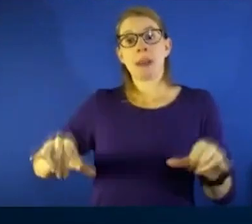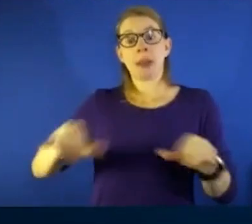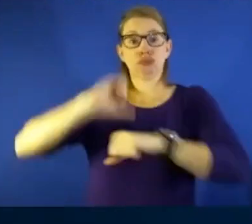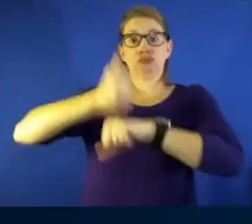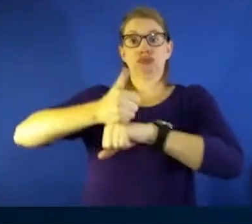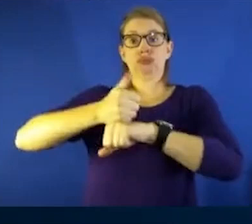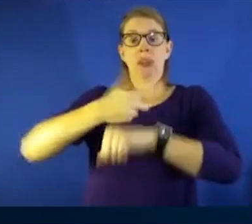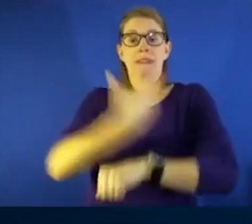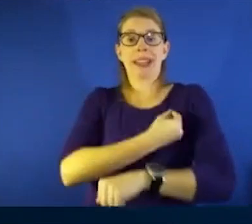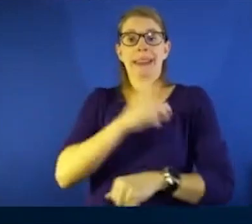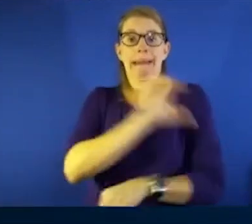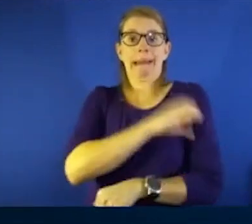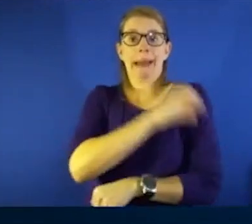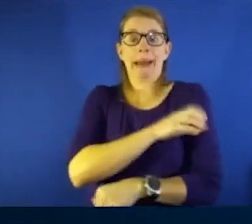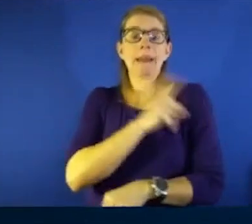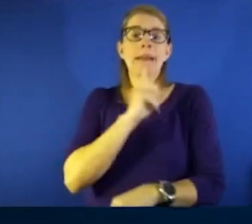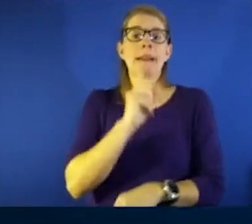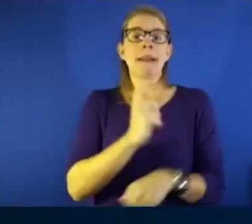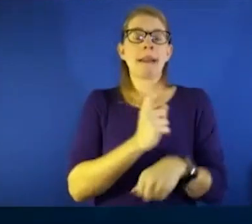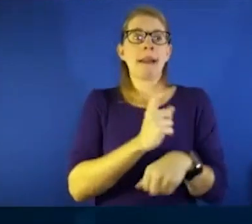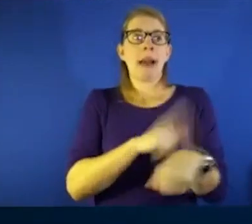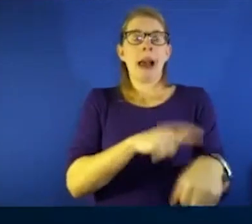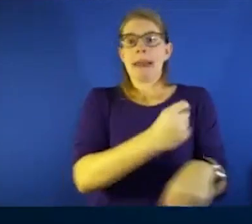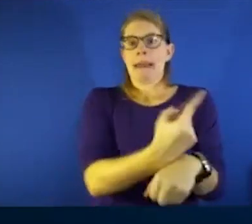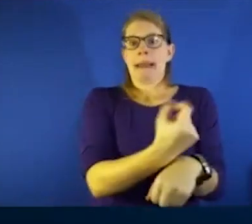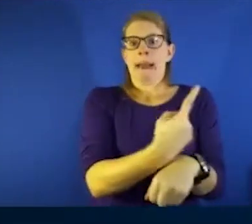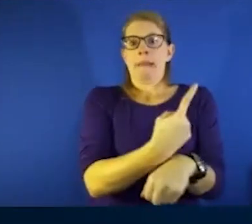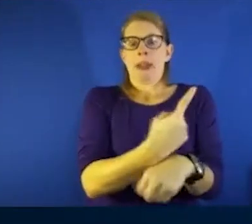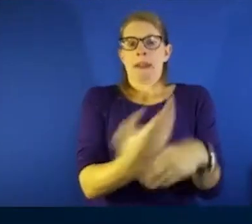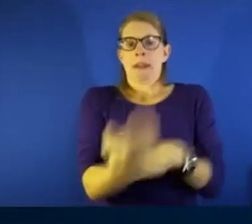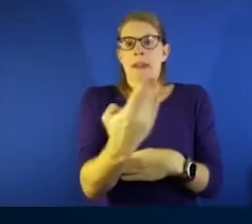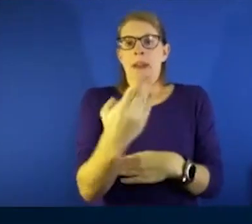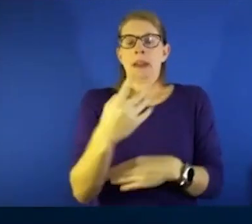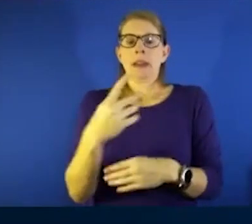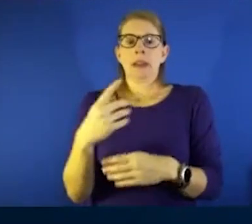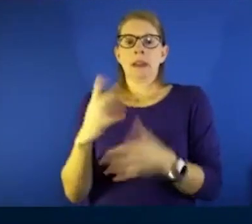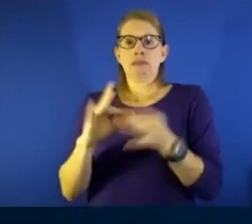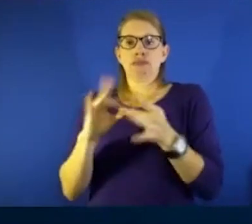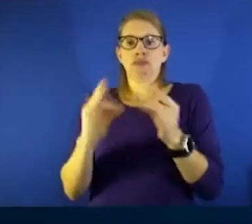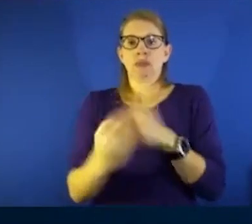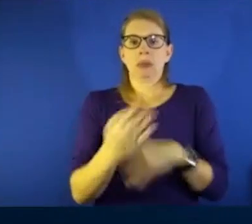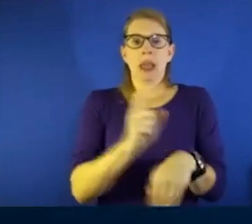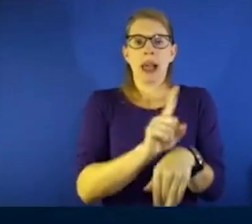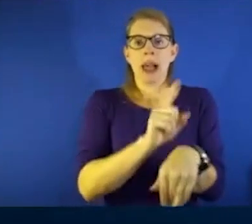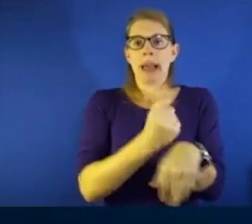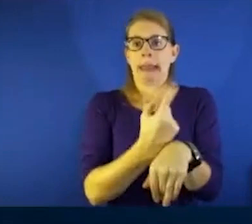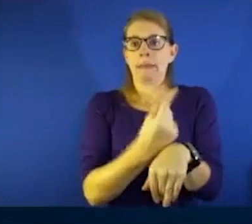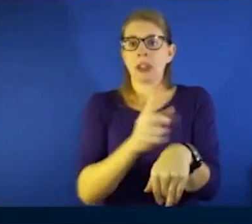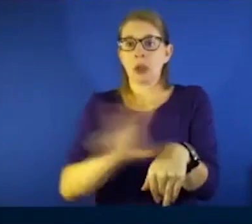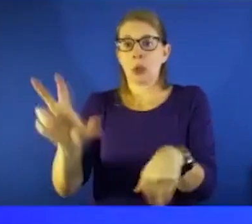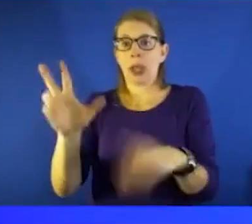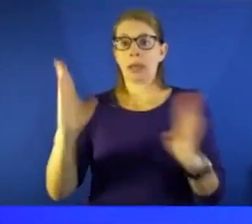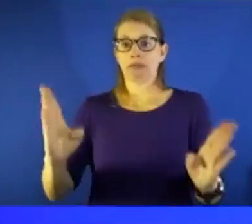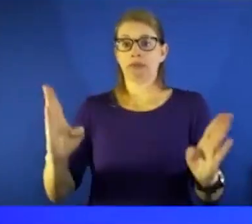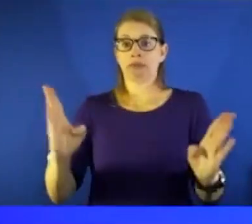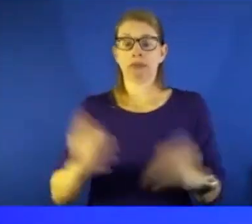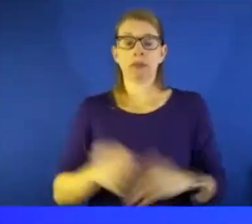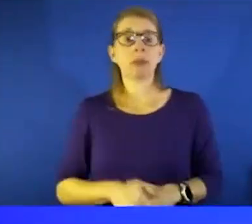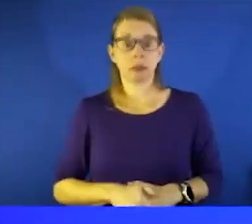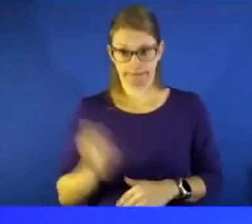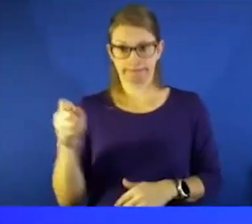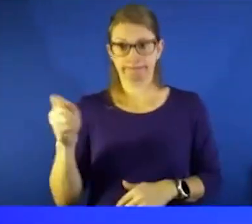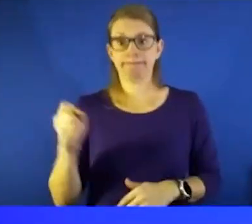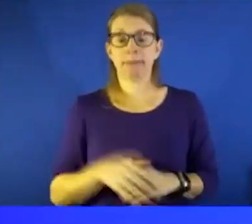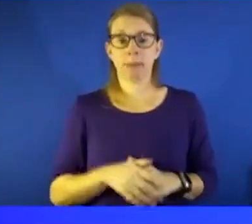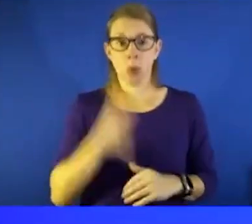about 11 a.m. I'm just getting this. I'm reading this as it just came into me. About 11 to 3 at the Founders Club. Yeah. So we'll have a